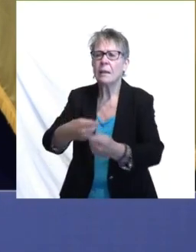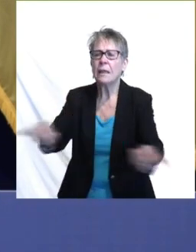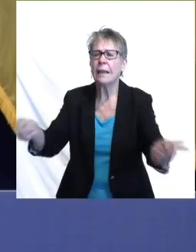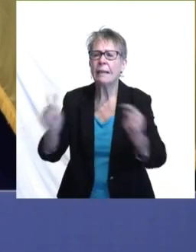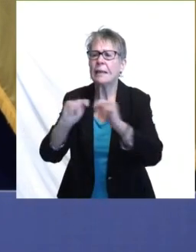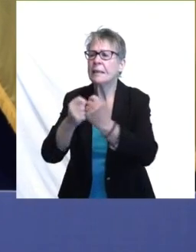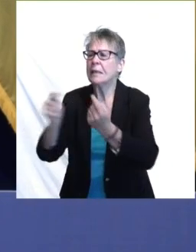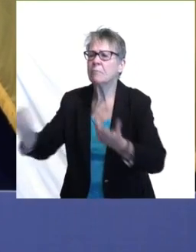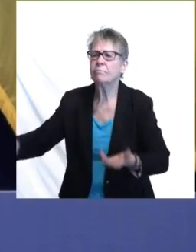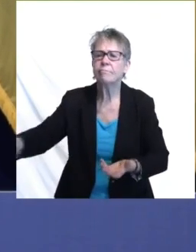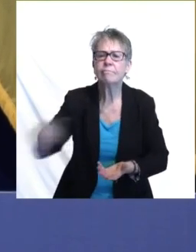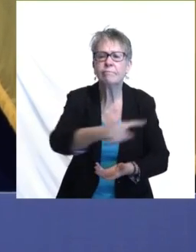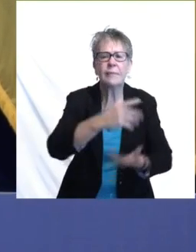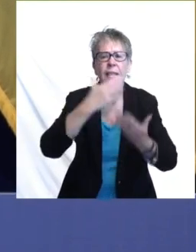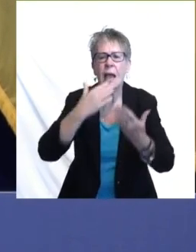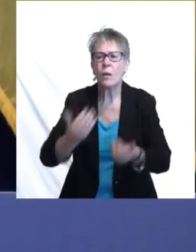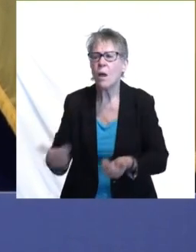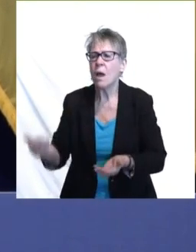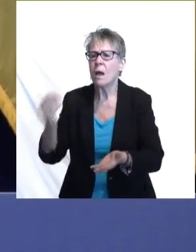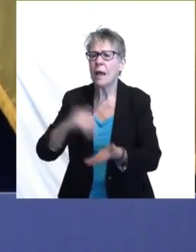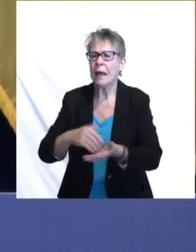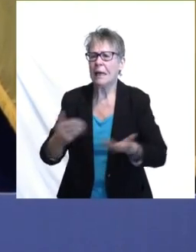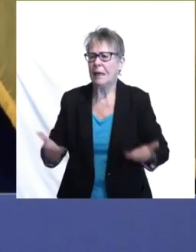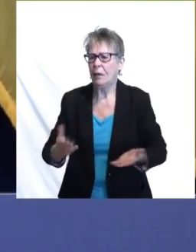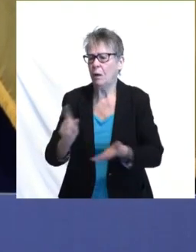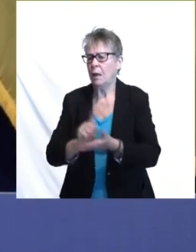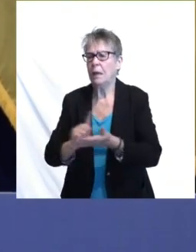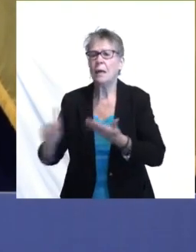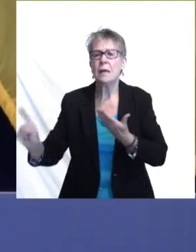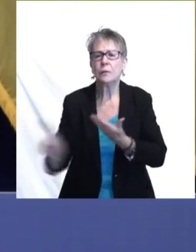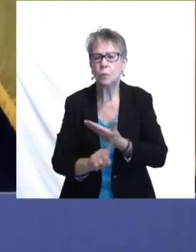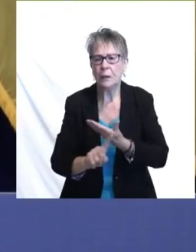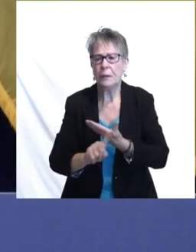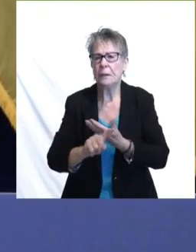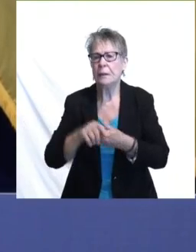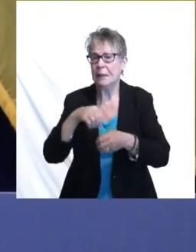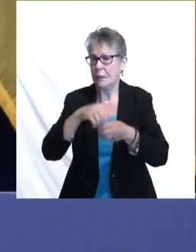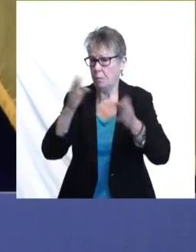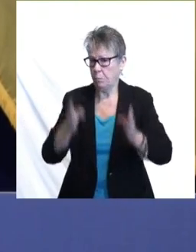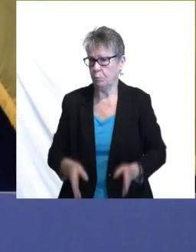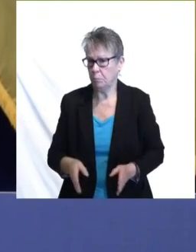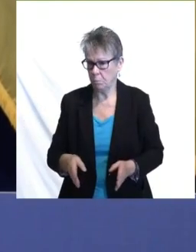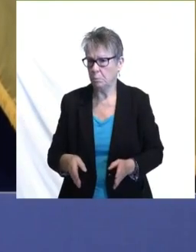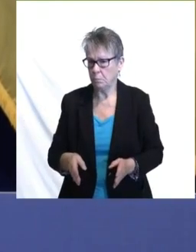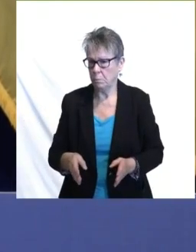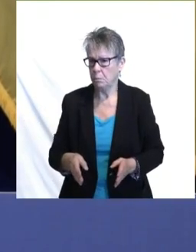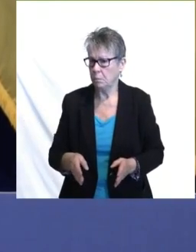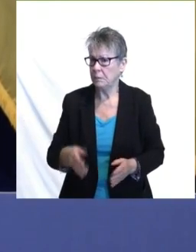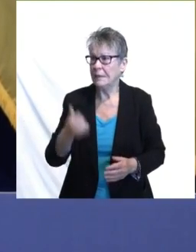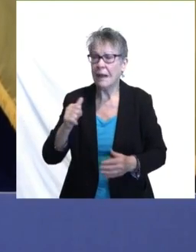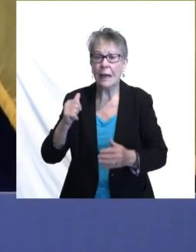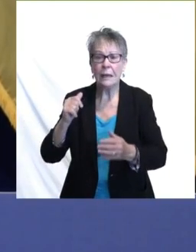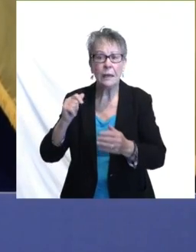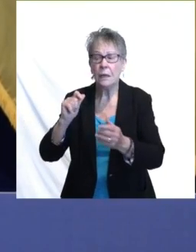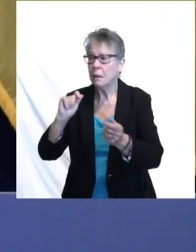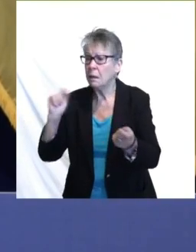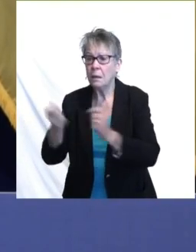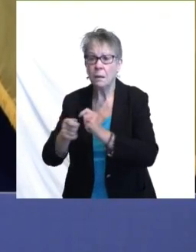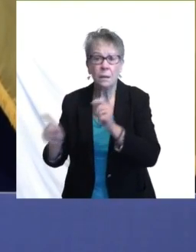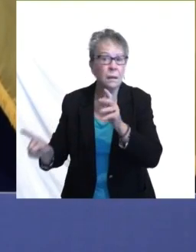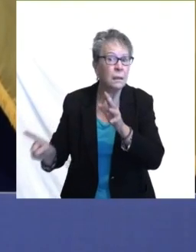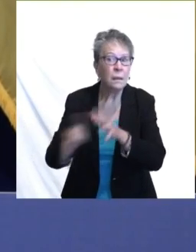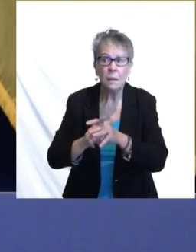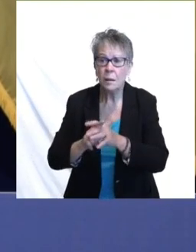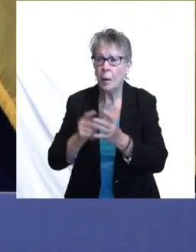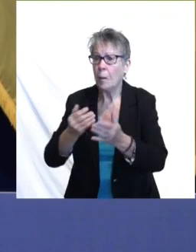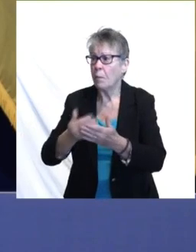Again, we'll be back together a week from today in person. And if there's anything to report between now and then, we will not